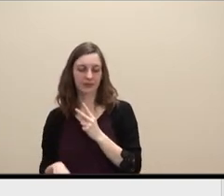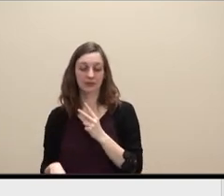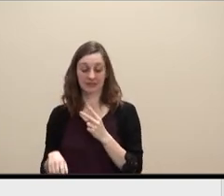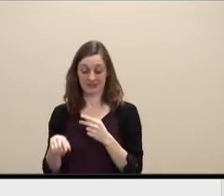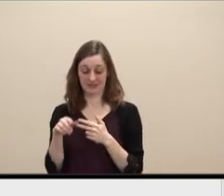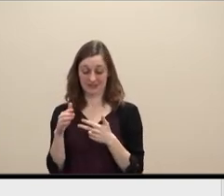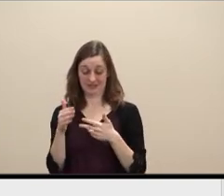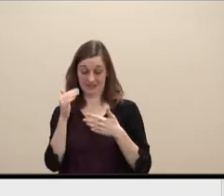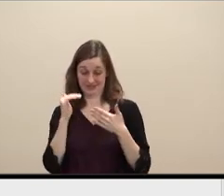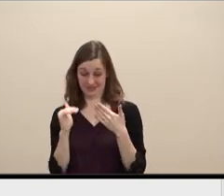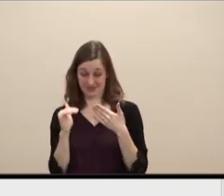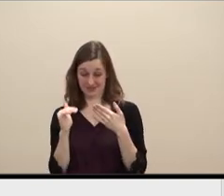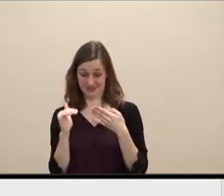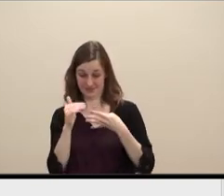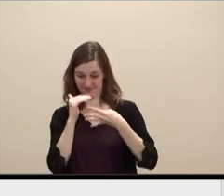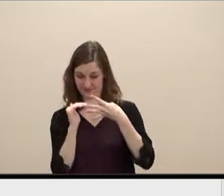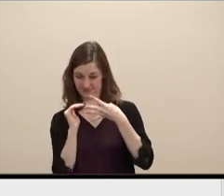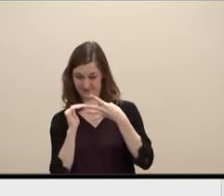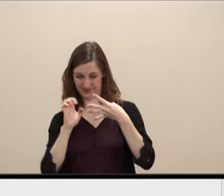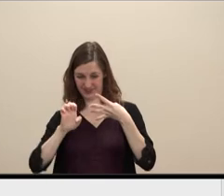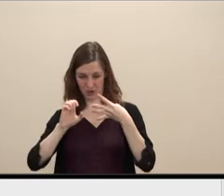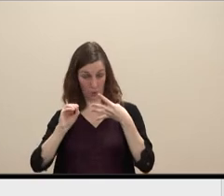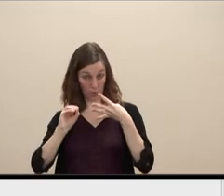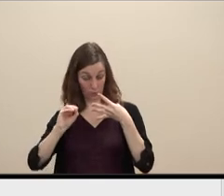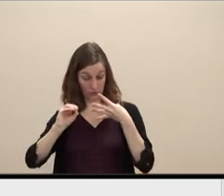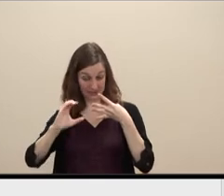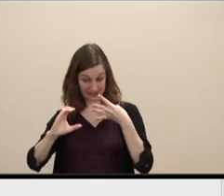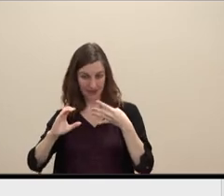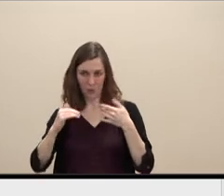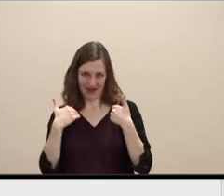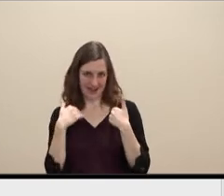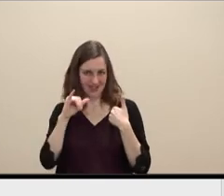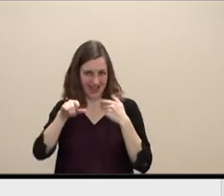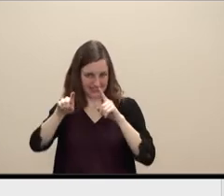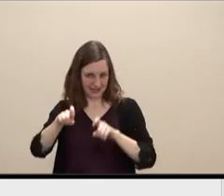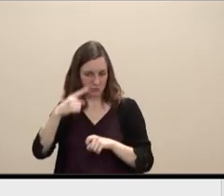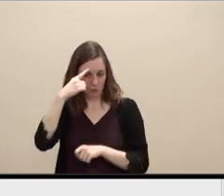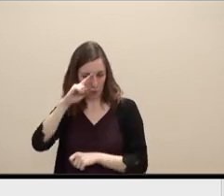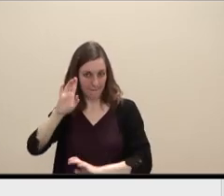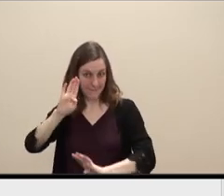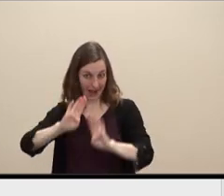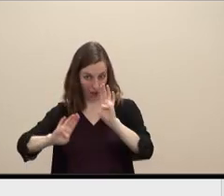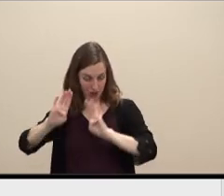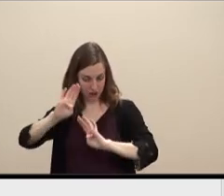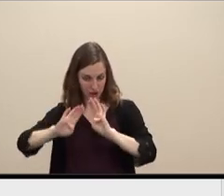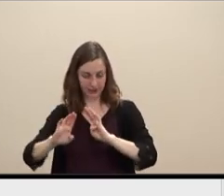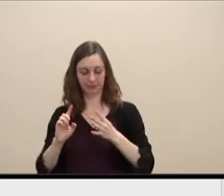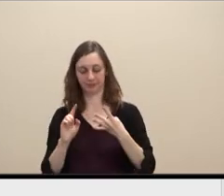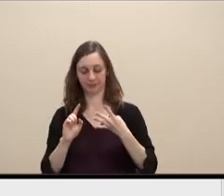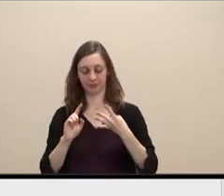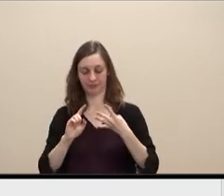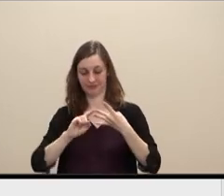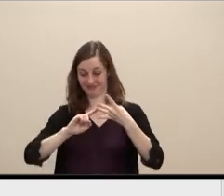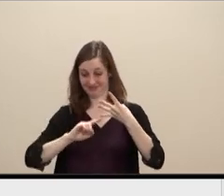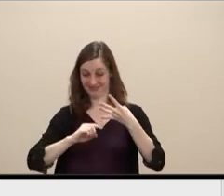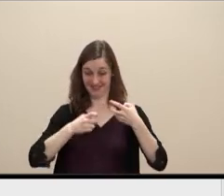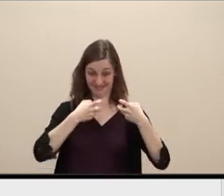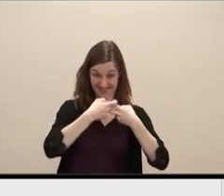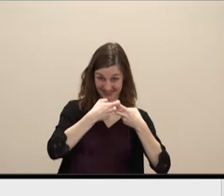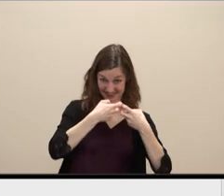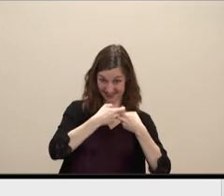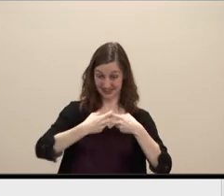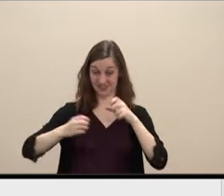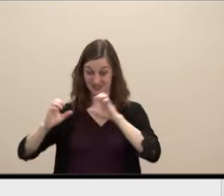the EOCs, we have that assessment in biology. Physics and chemistry, we'll be using